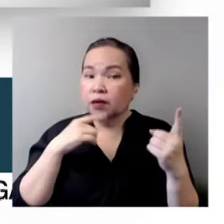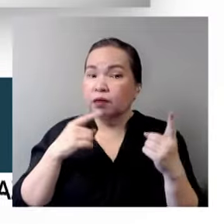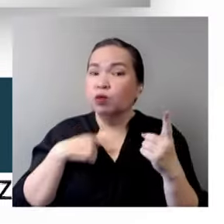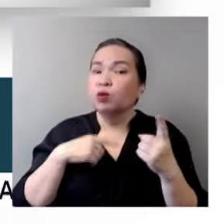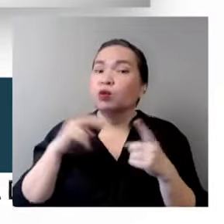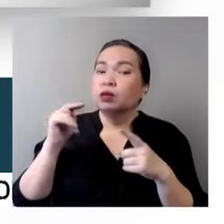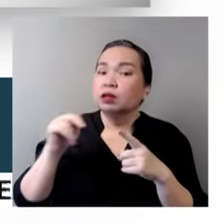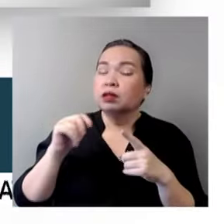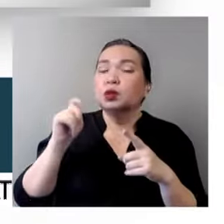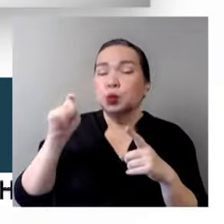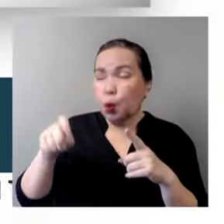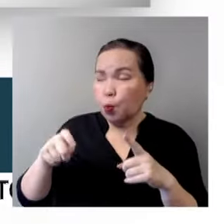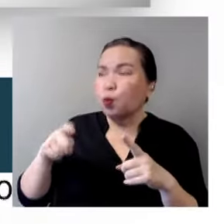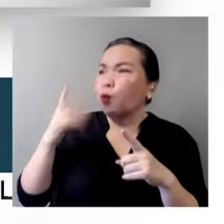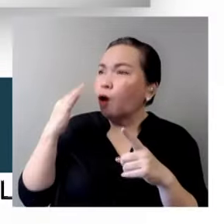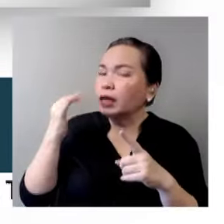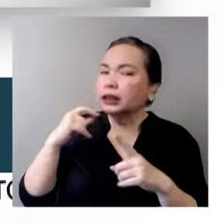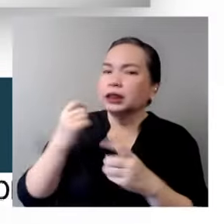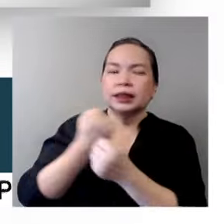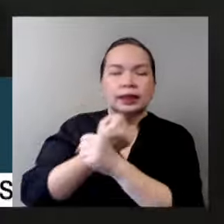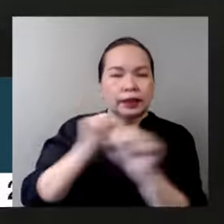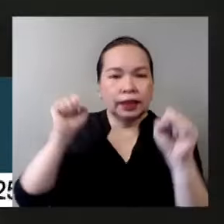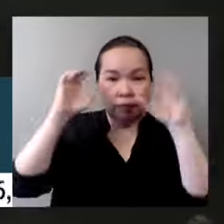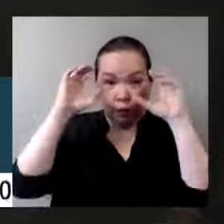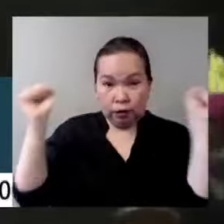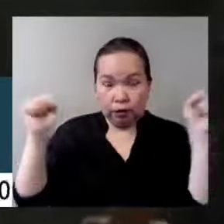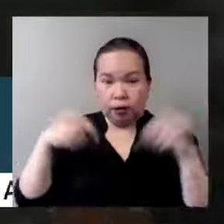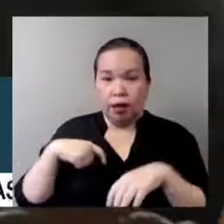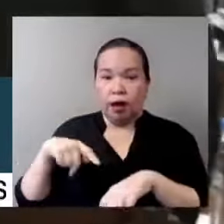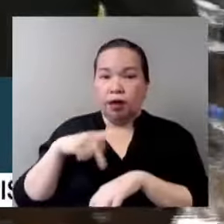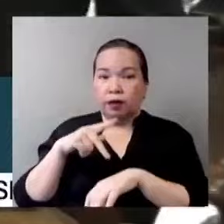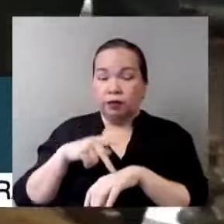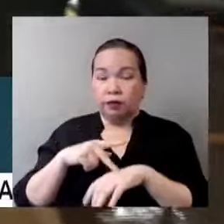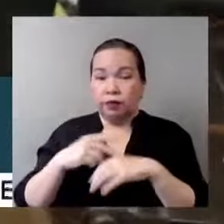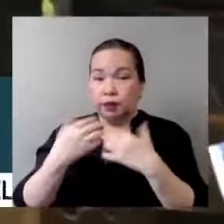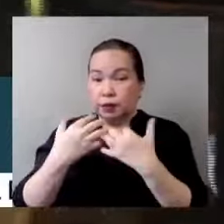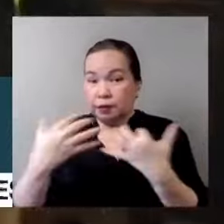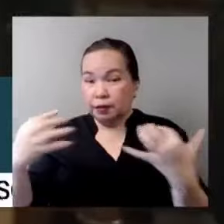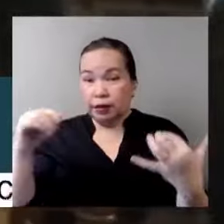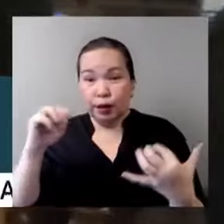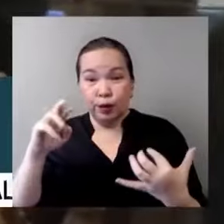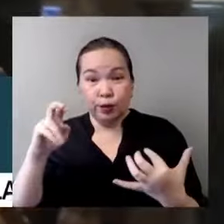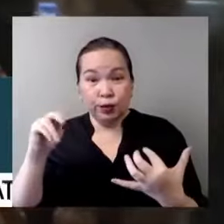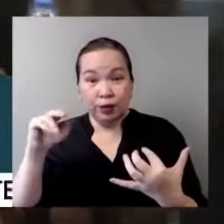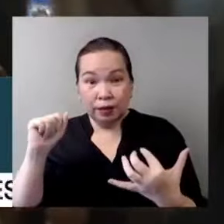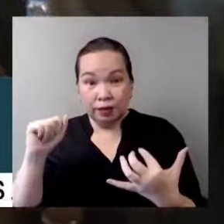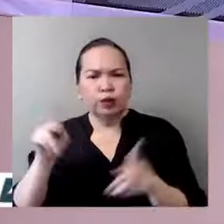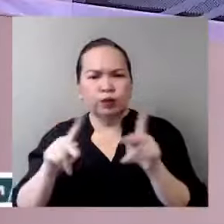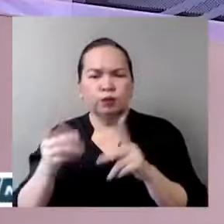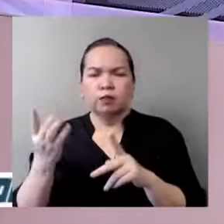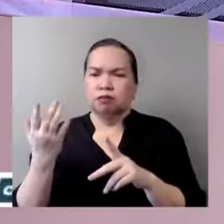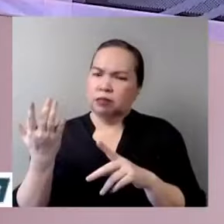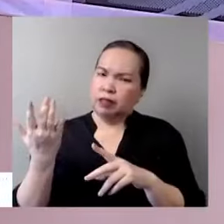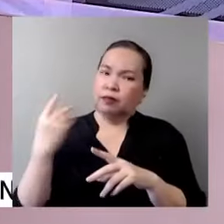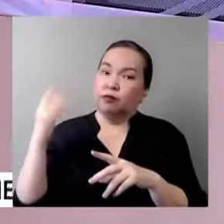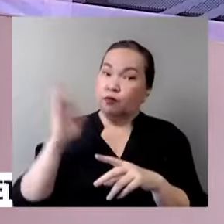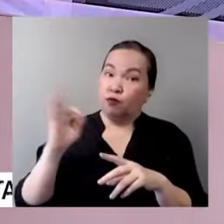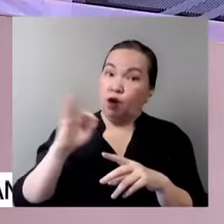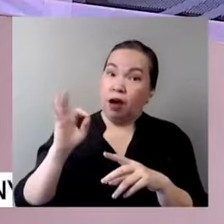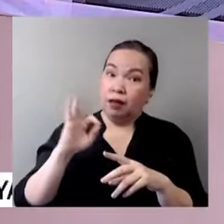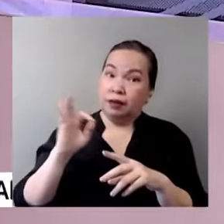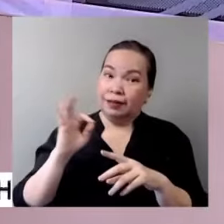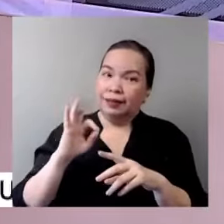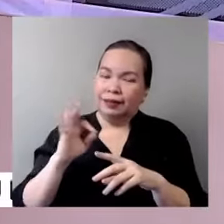safety of the president. The Philippine Arena saw some 40,000 concert-goers during Friday's event. The clock is ticking